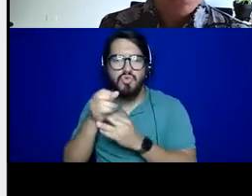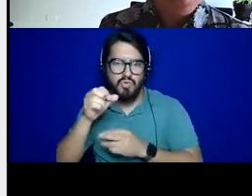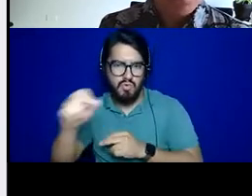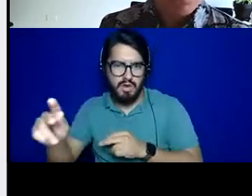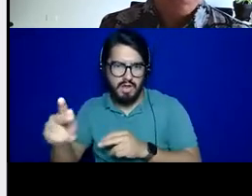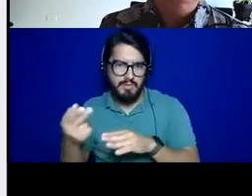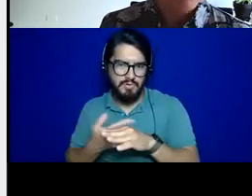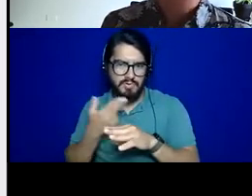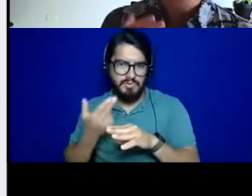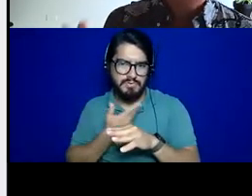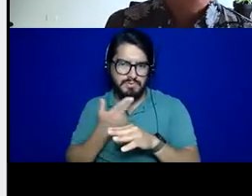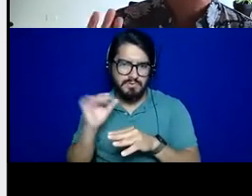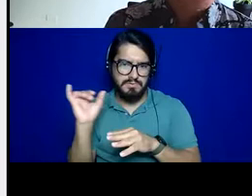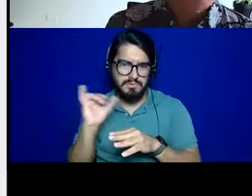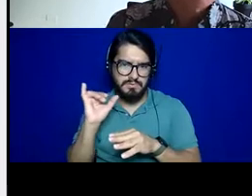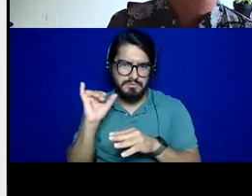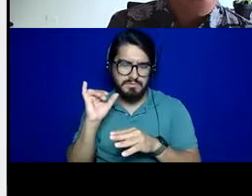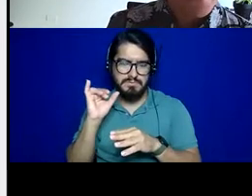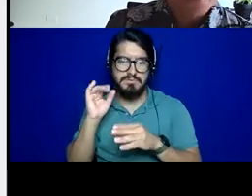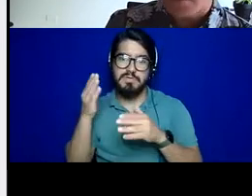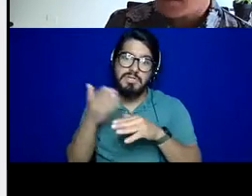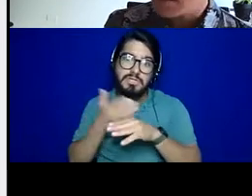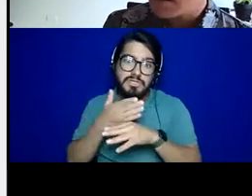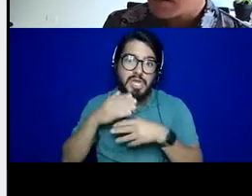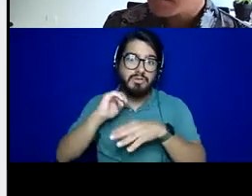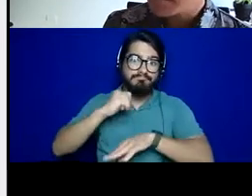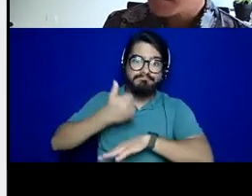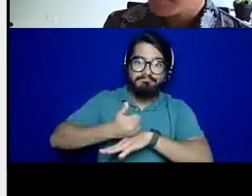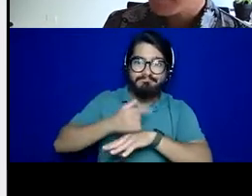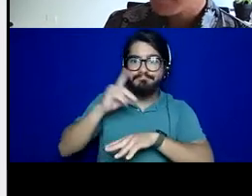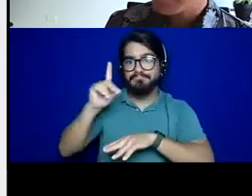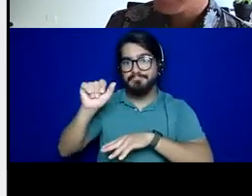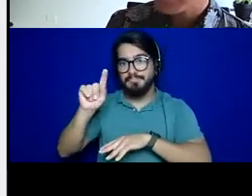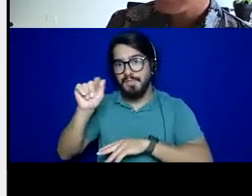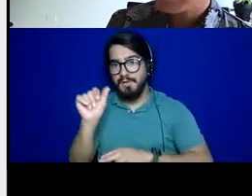using to share or send or create that data.